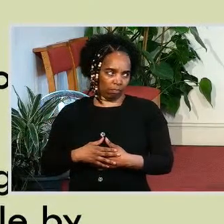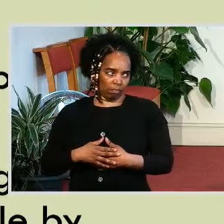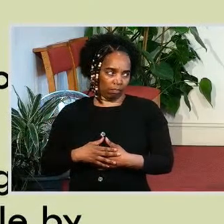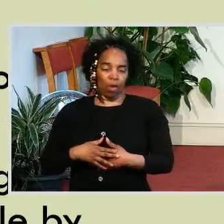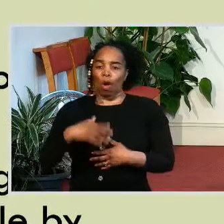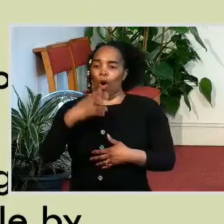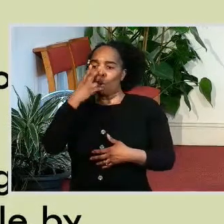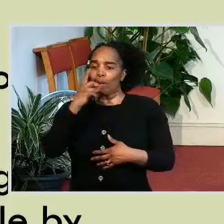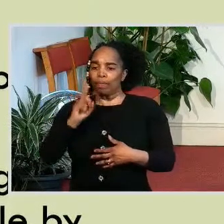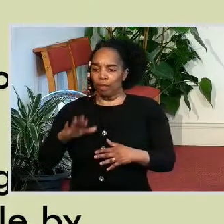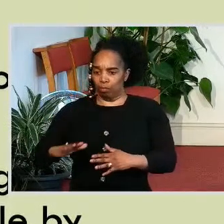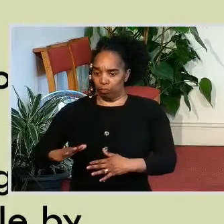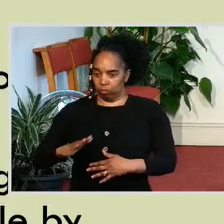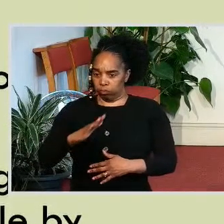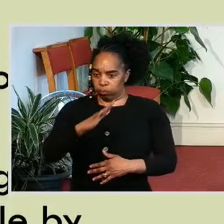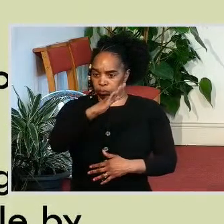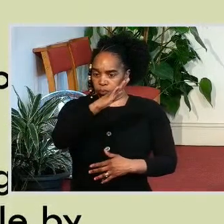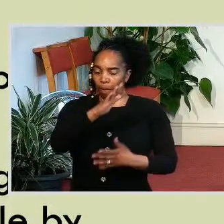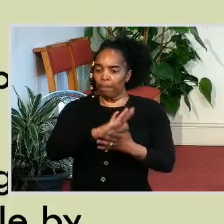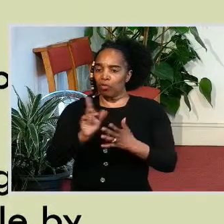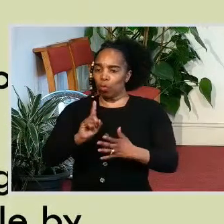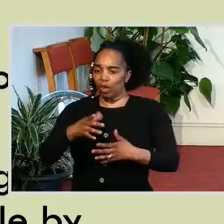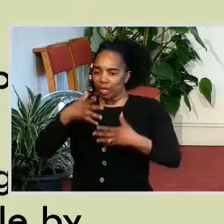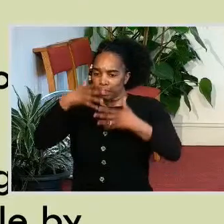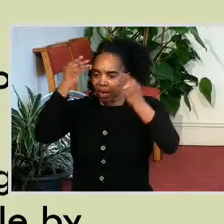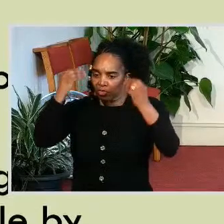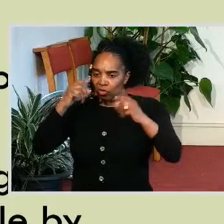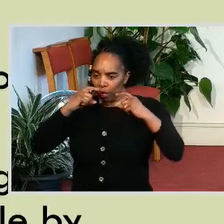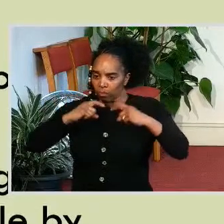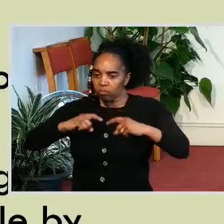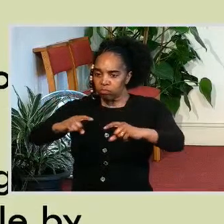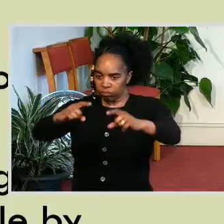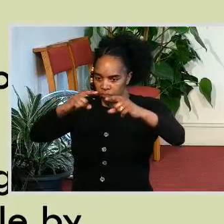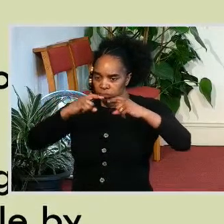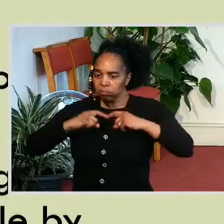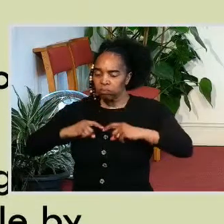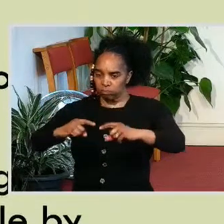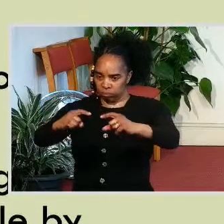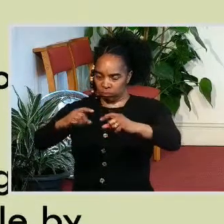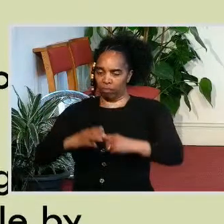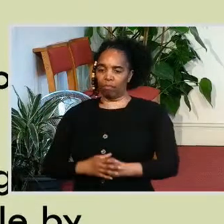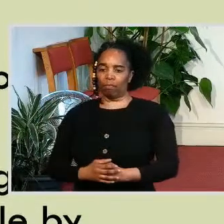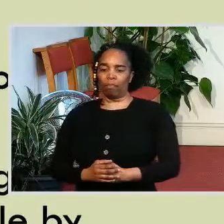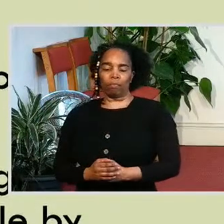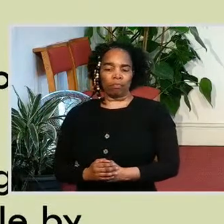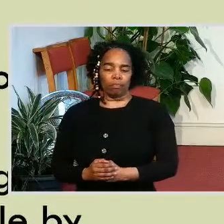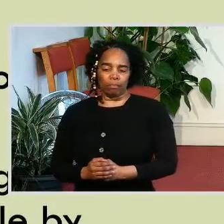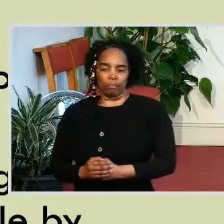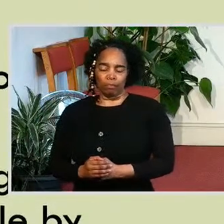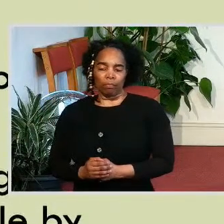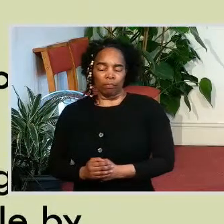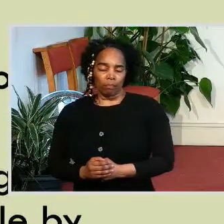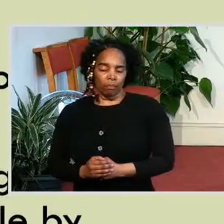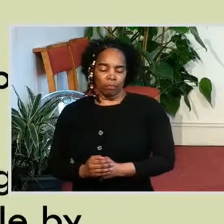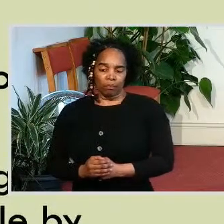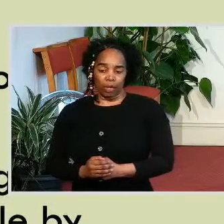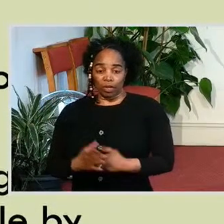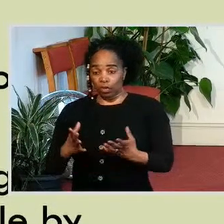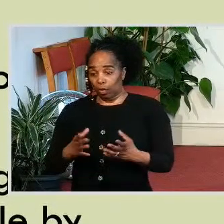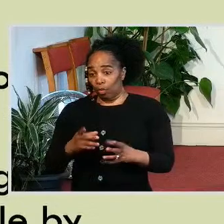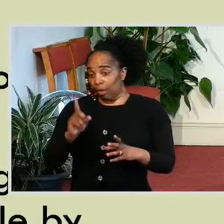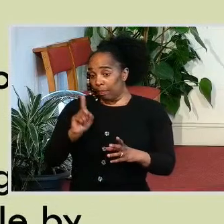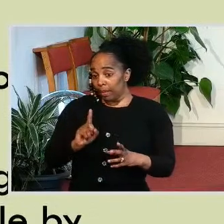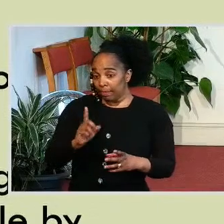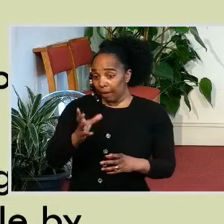people, are expected to rise in the country. And of course, amongst a lot of people, dementia is much more feared than even